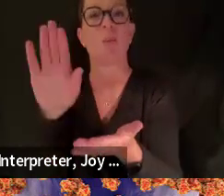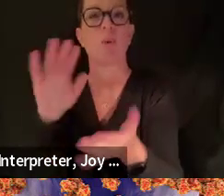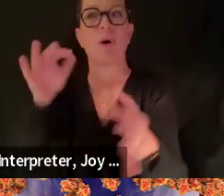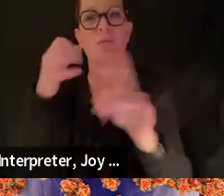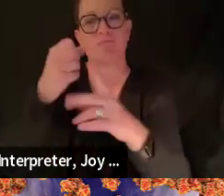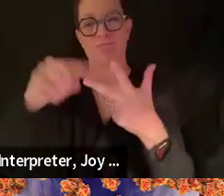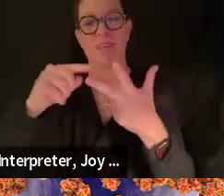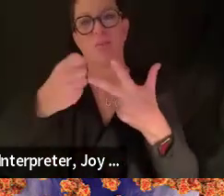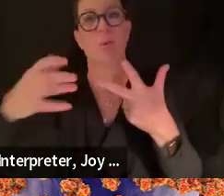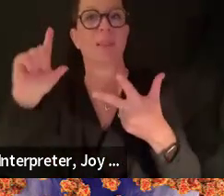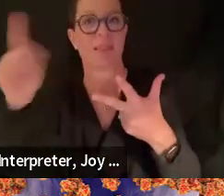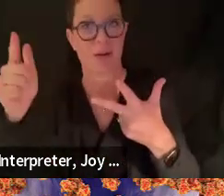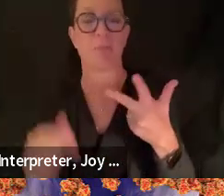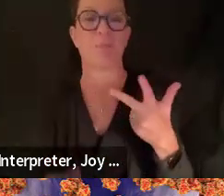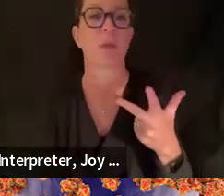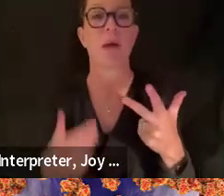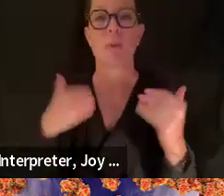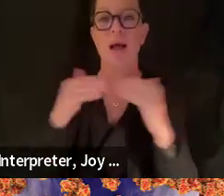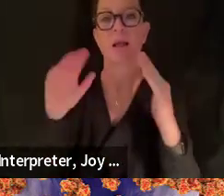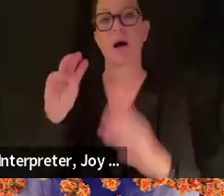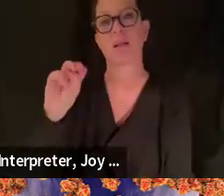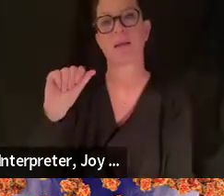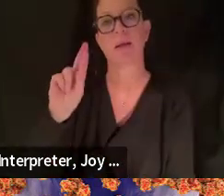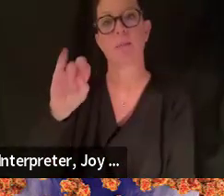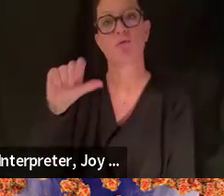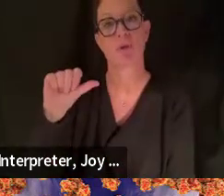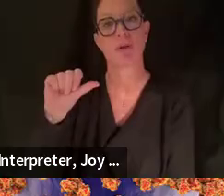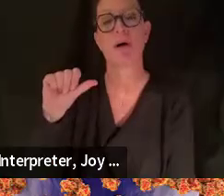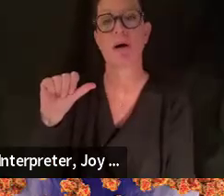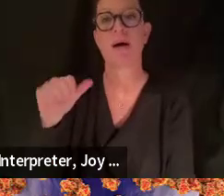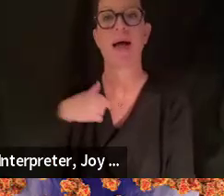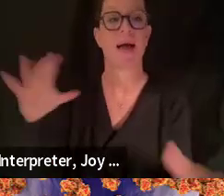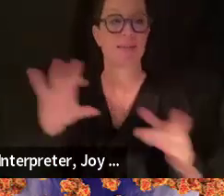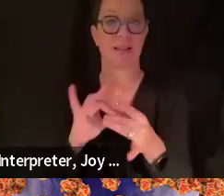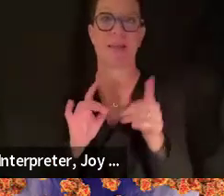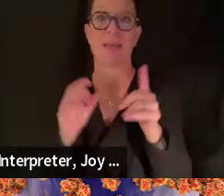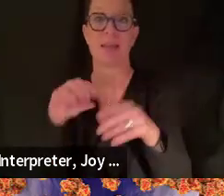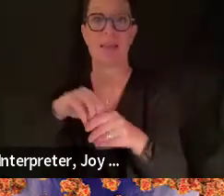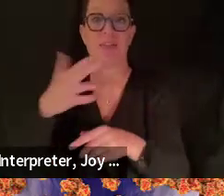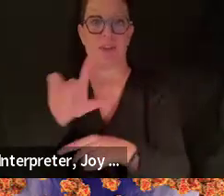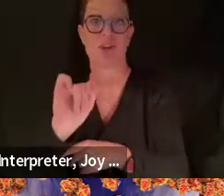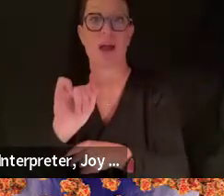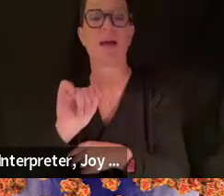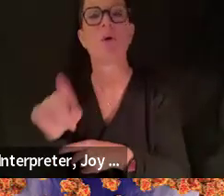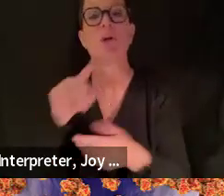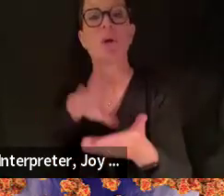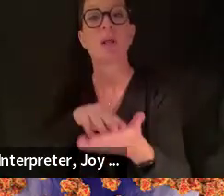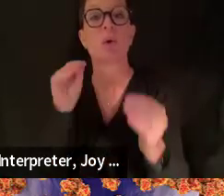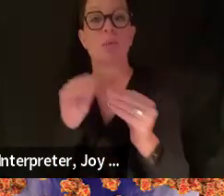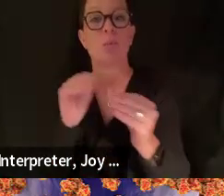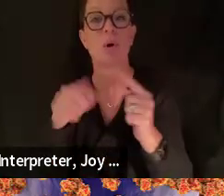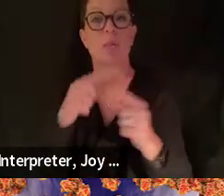a little bit later. My colleague Maria has put a link in the chat where you can learn more